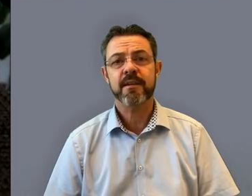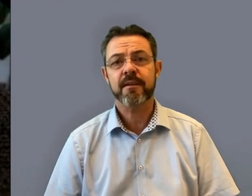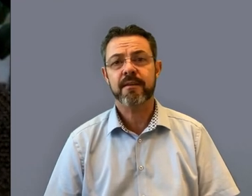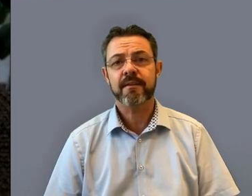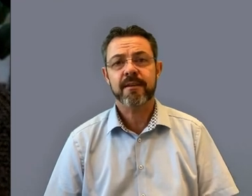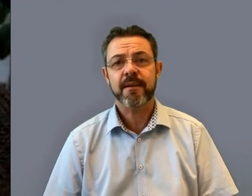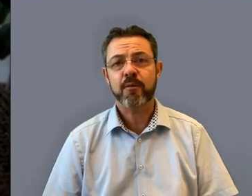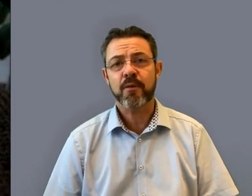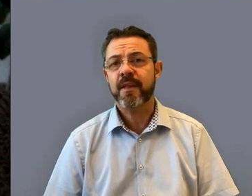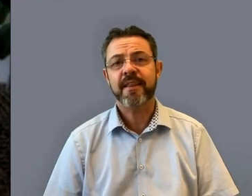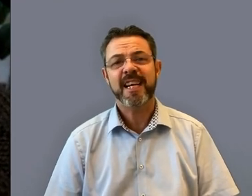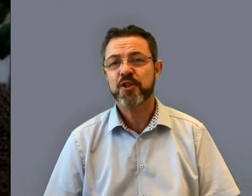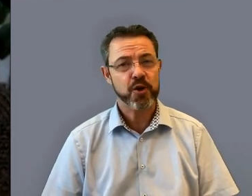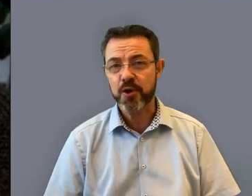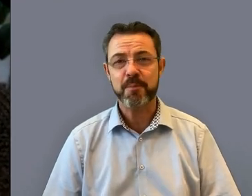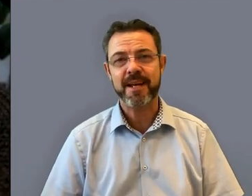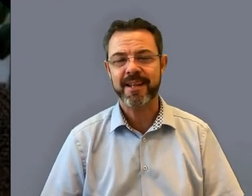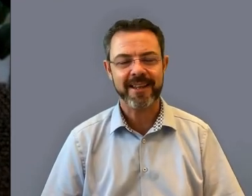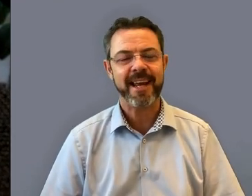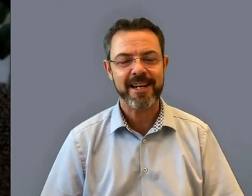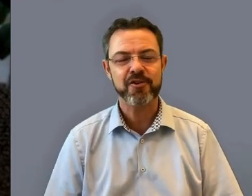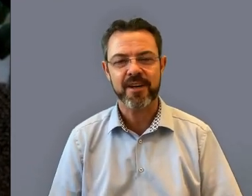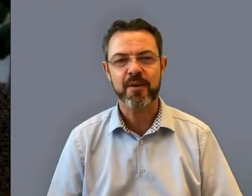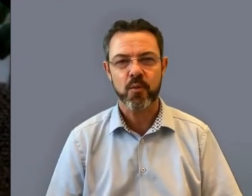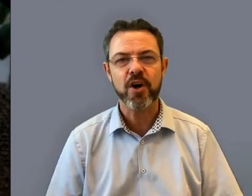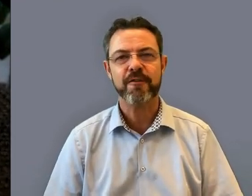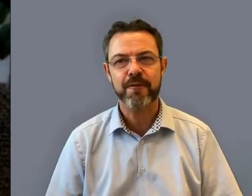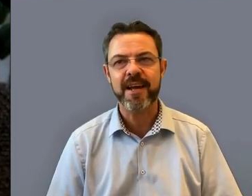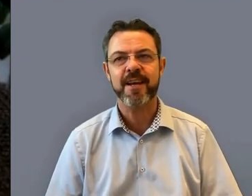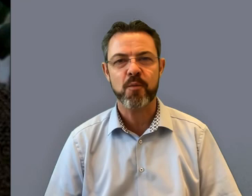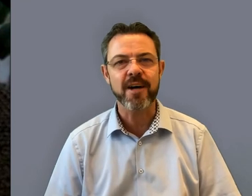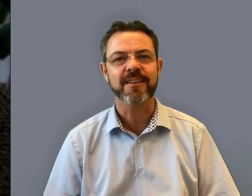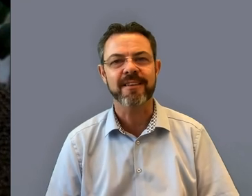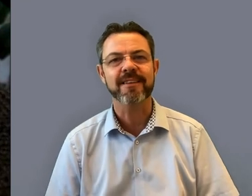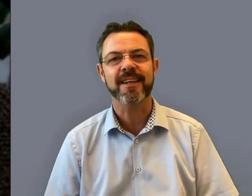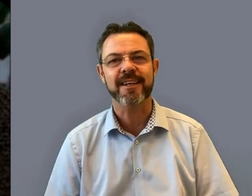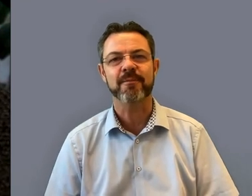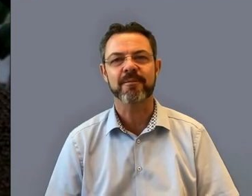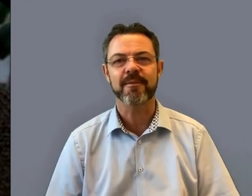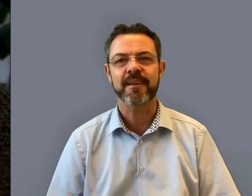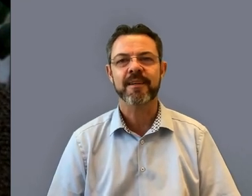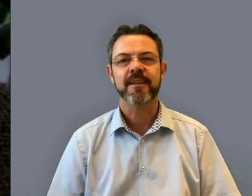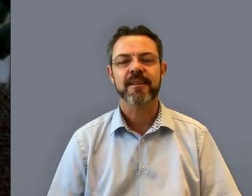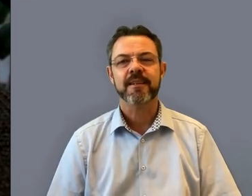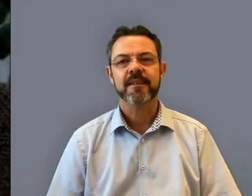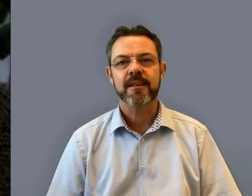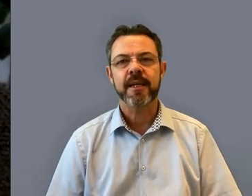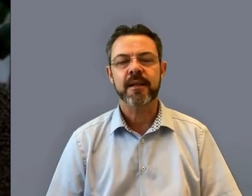because there shouldn't be that they actually work fairly well